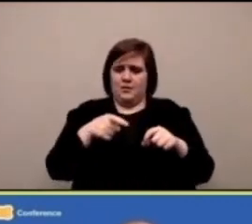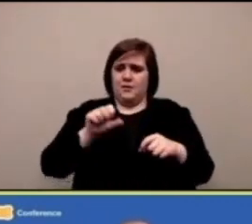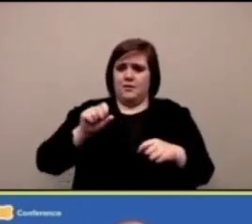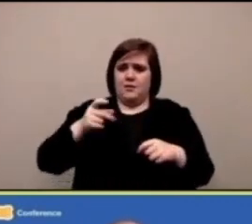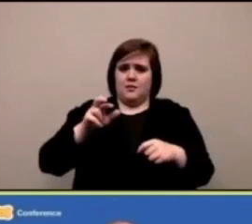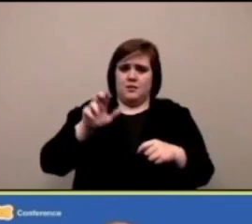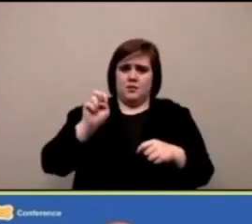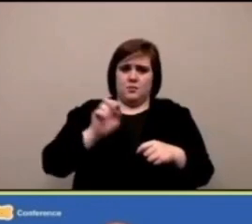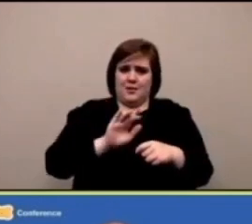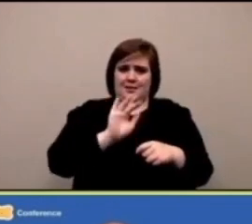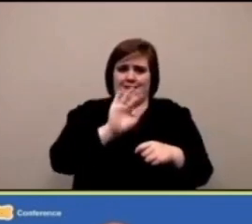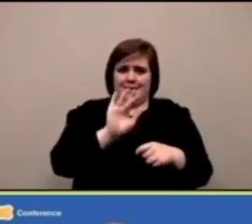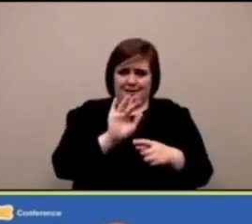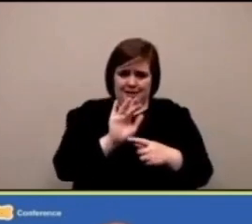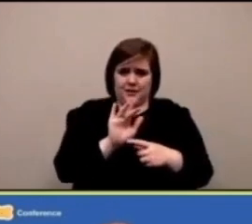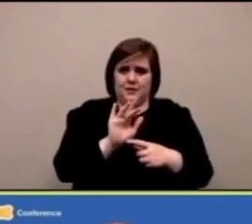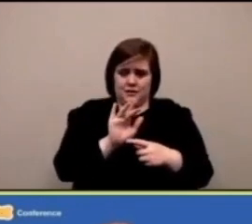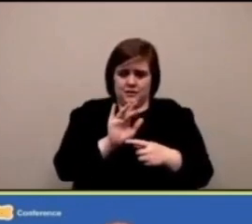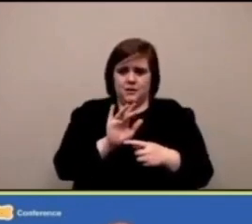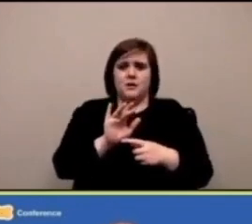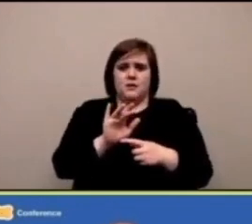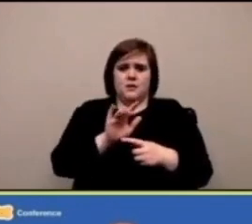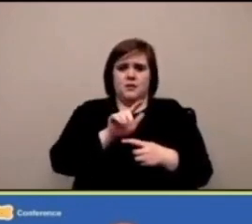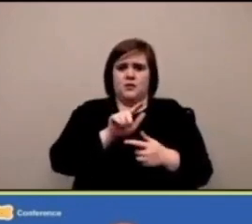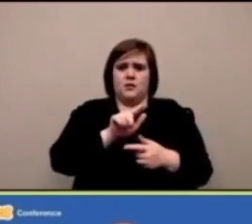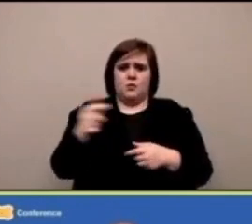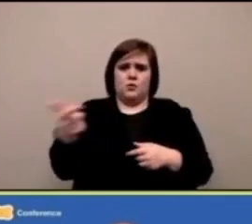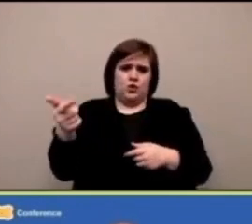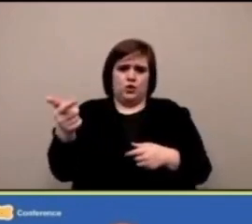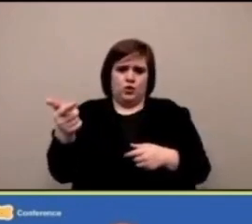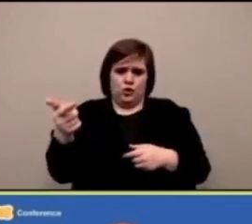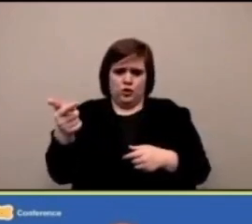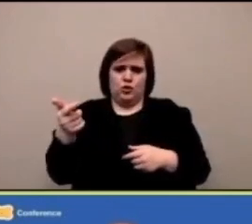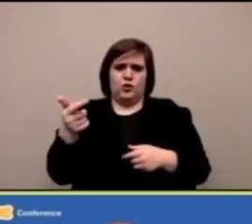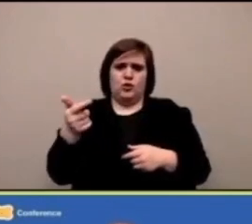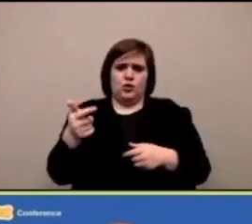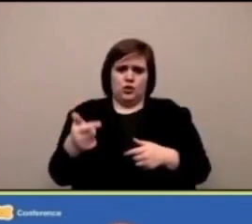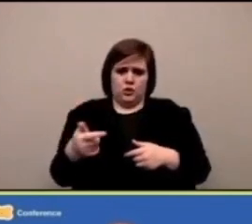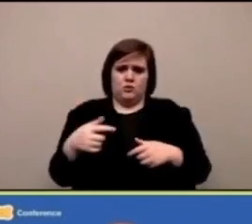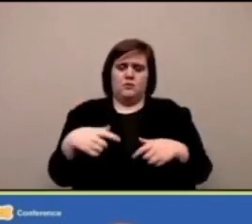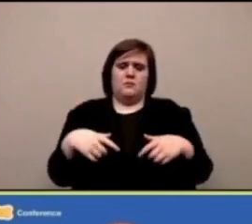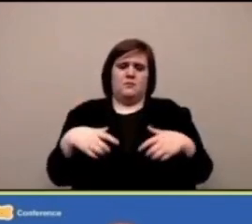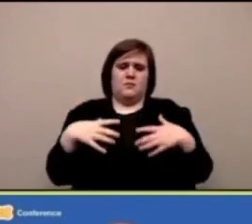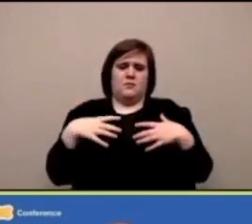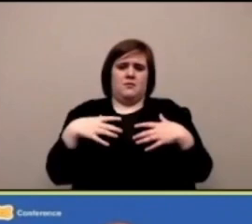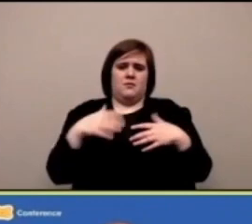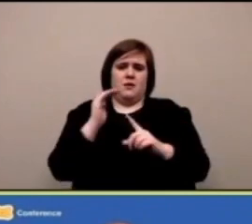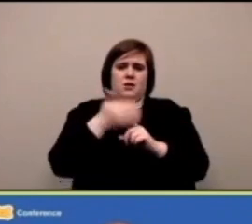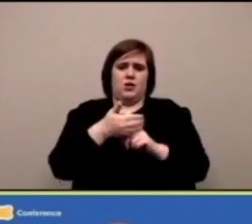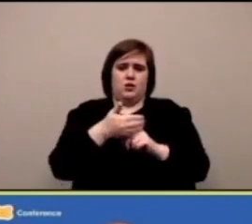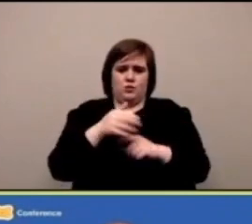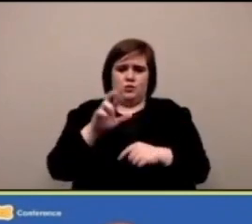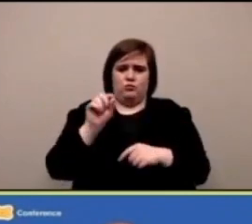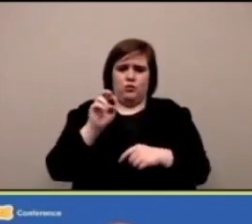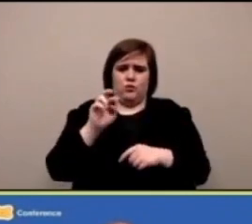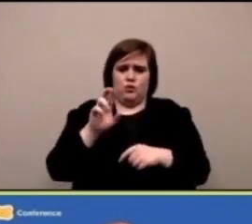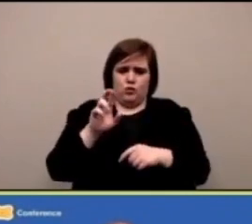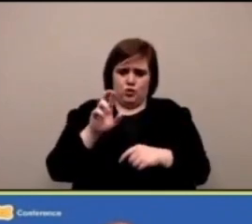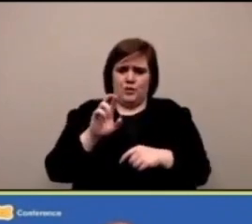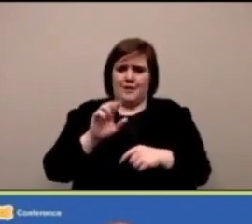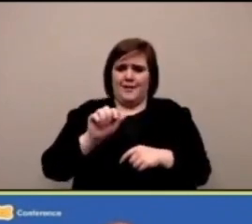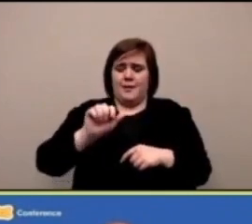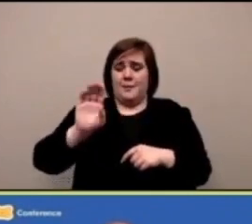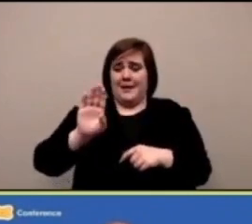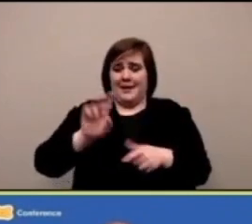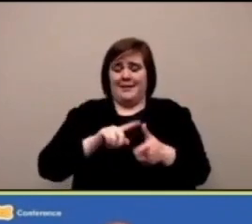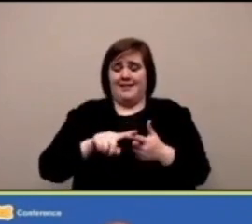clicked, switch costume to Rooster B, and then wait 0.3 seconds, switch to costume Rooster